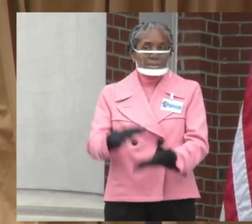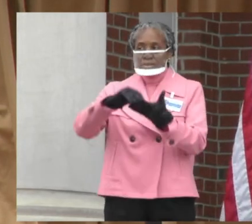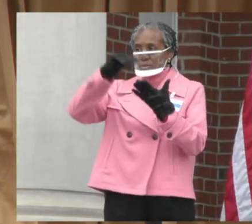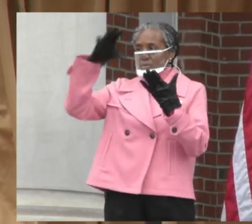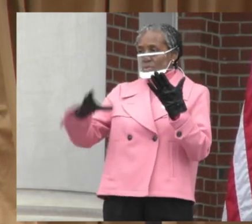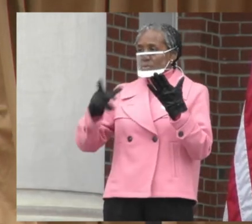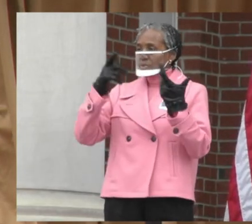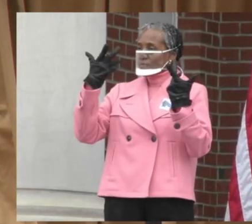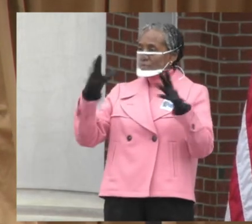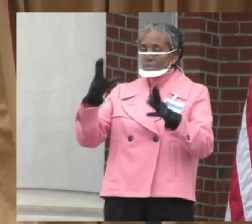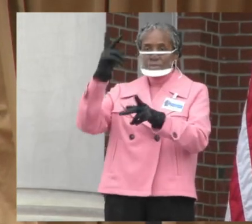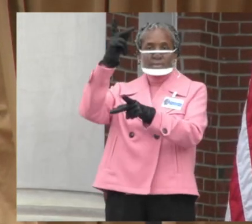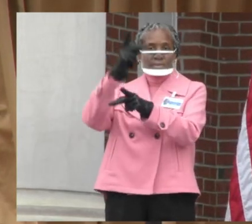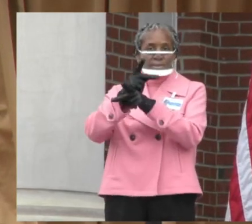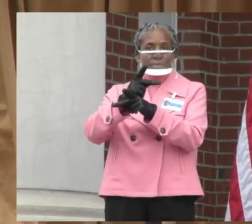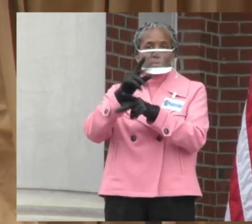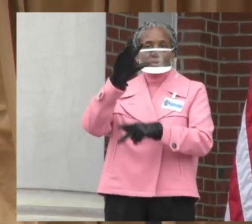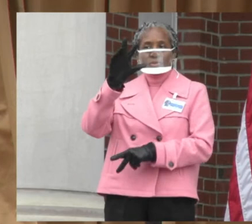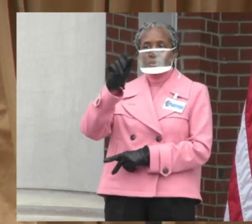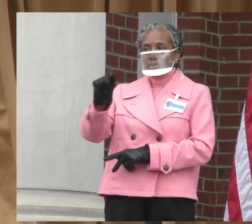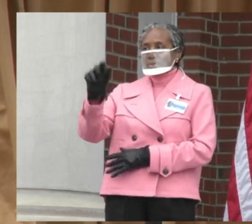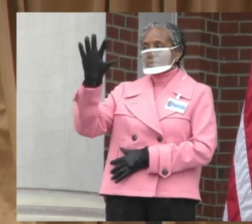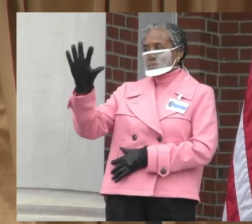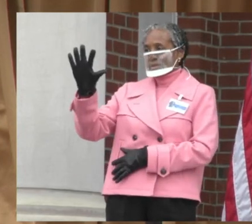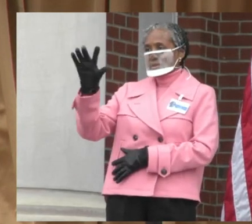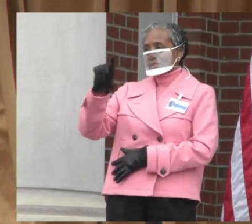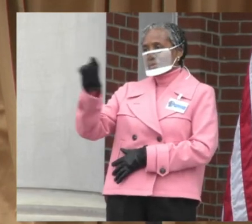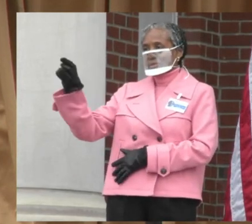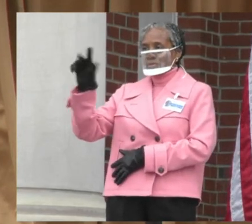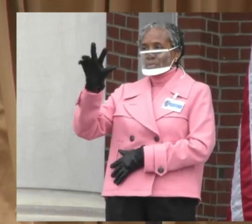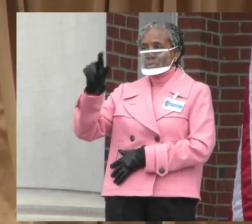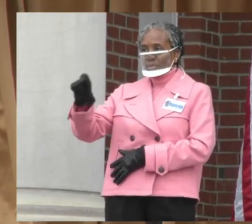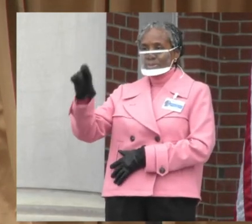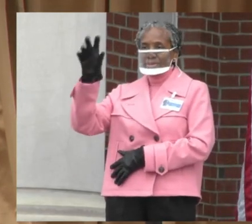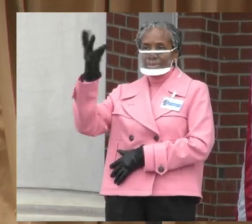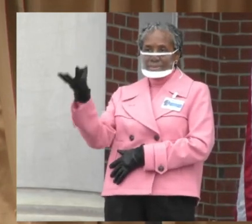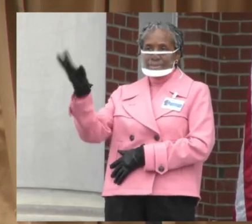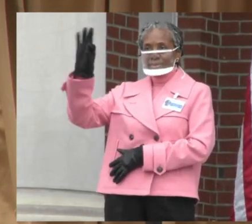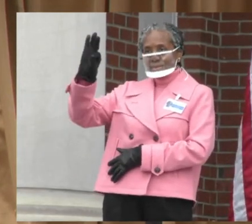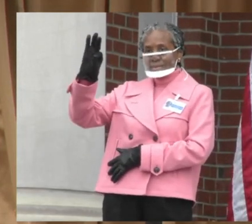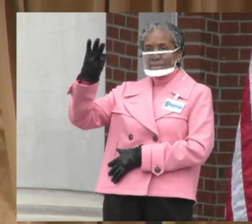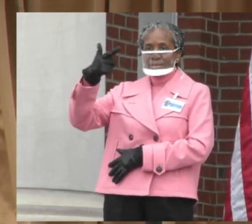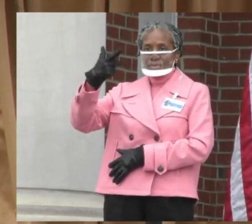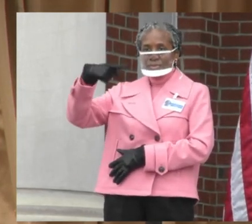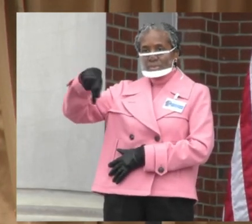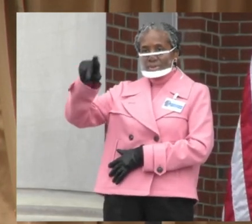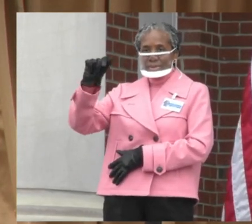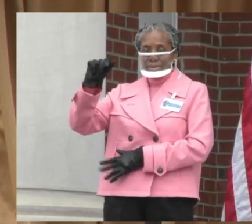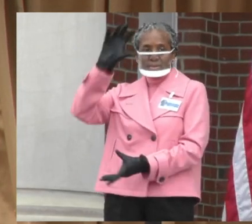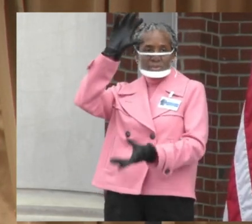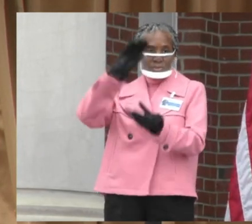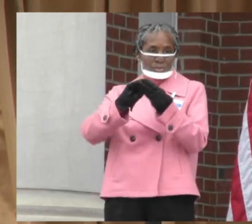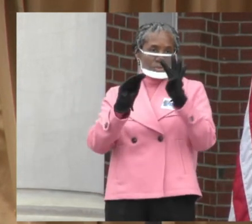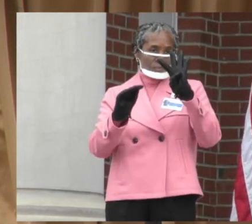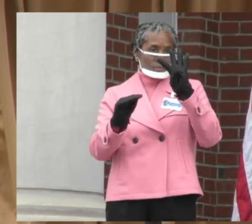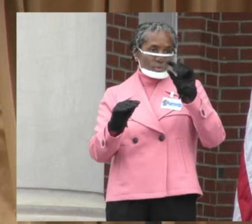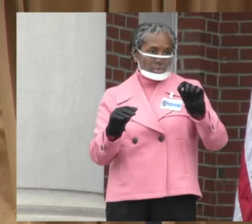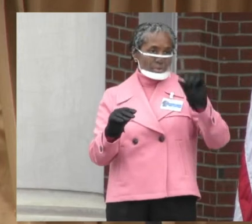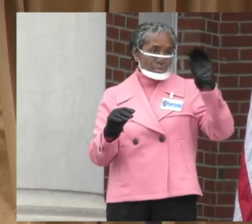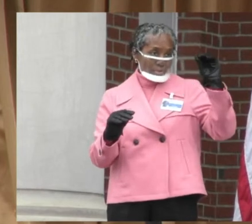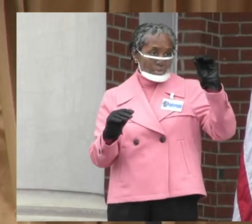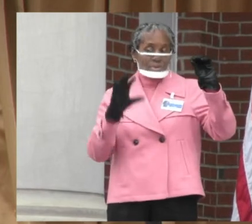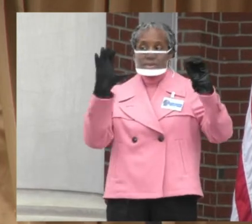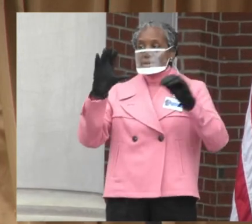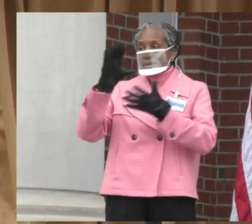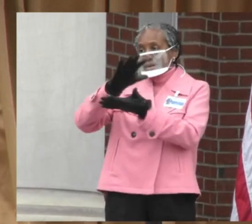Students who have maintained a 3.5 to 3.69 grade point average out of a possible 4.0 on